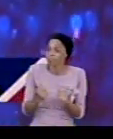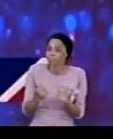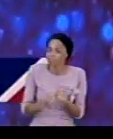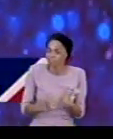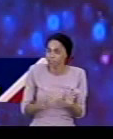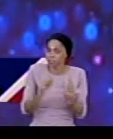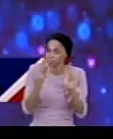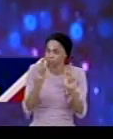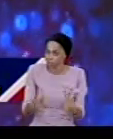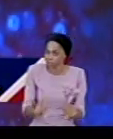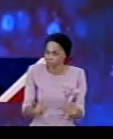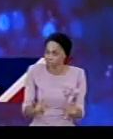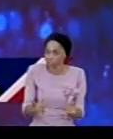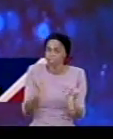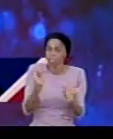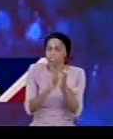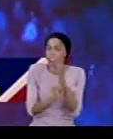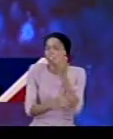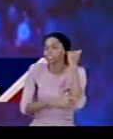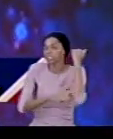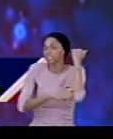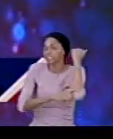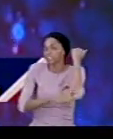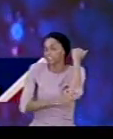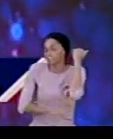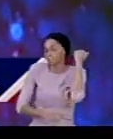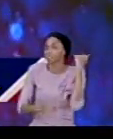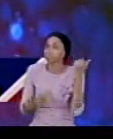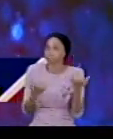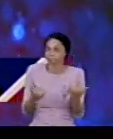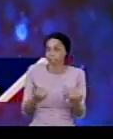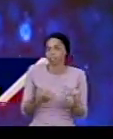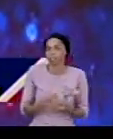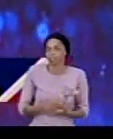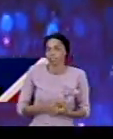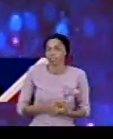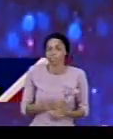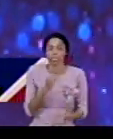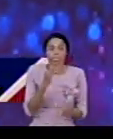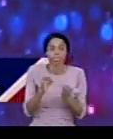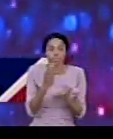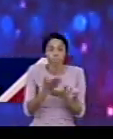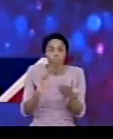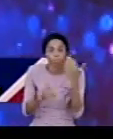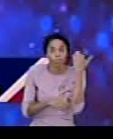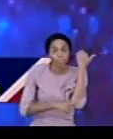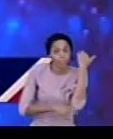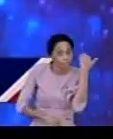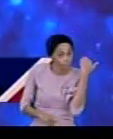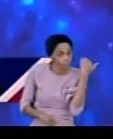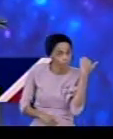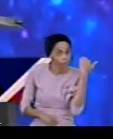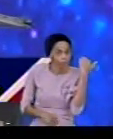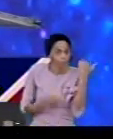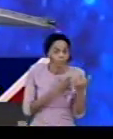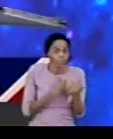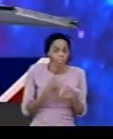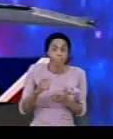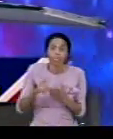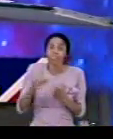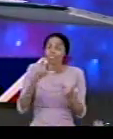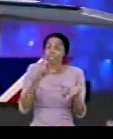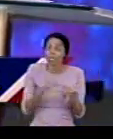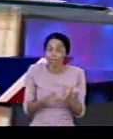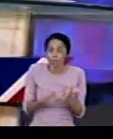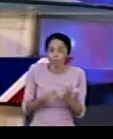everyone that stealeth. Now, if somebody steals and the law